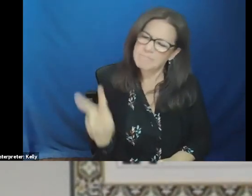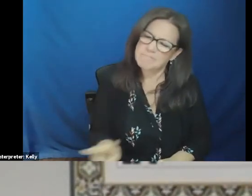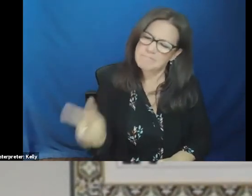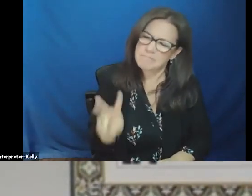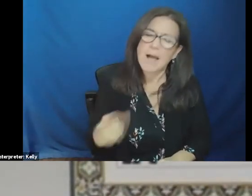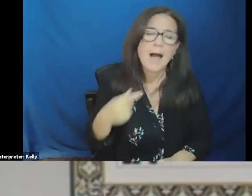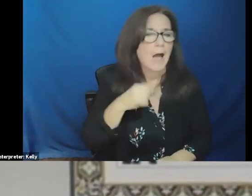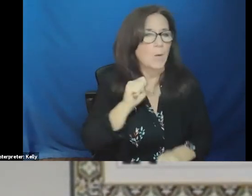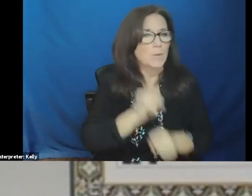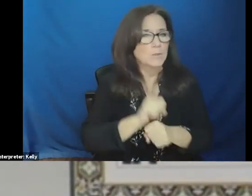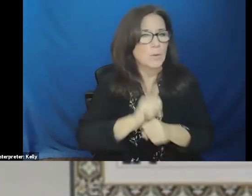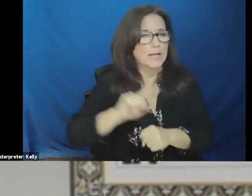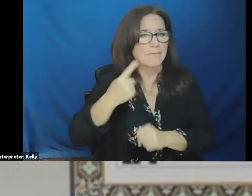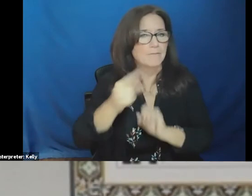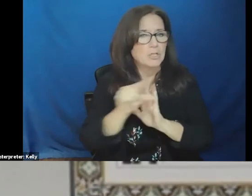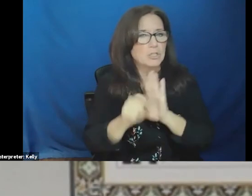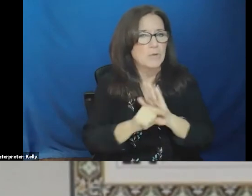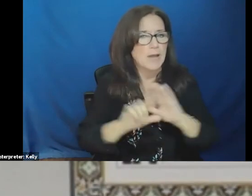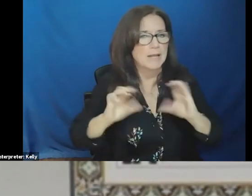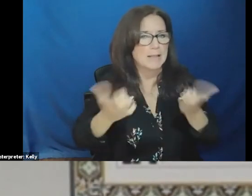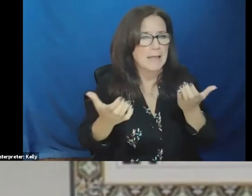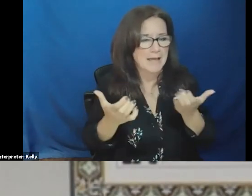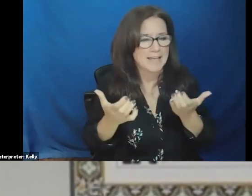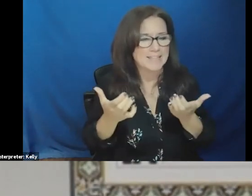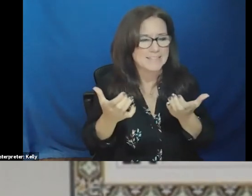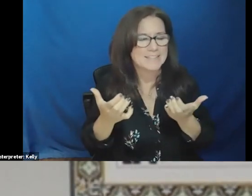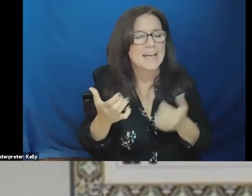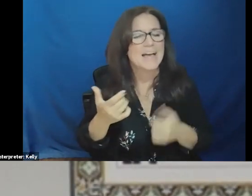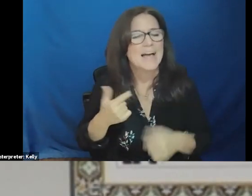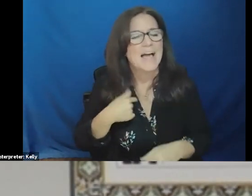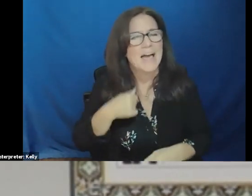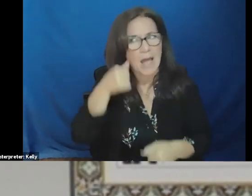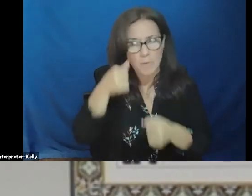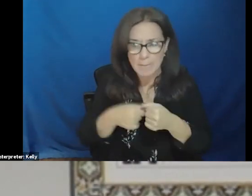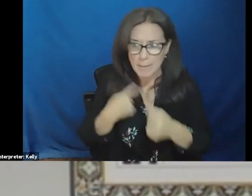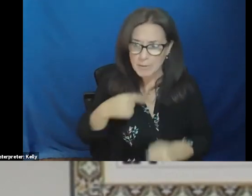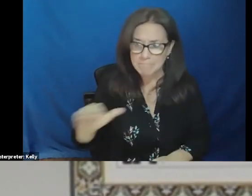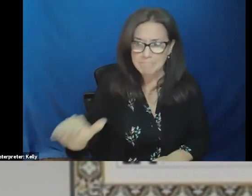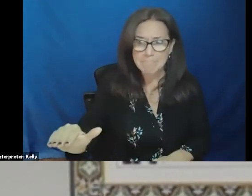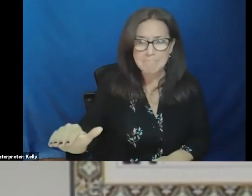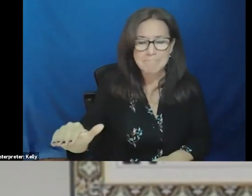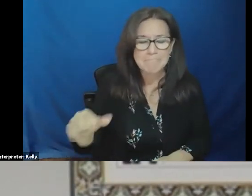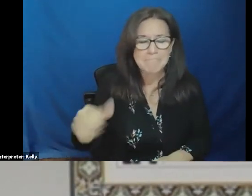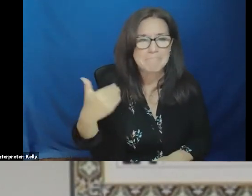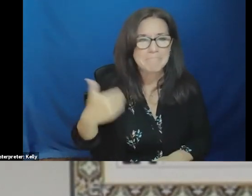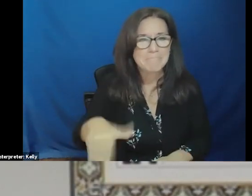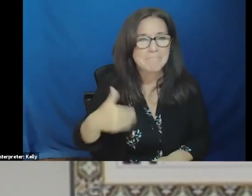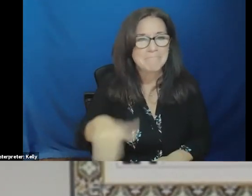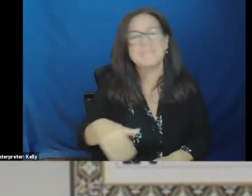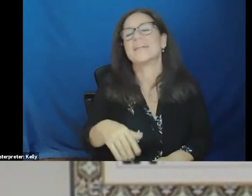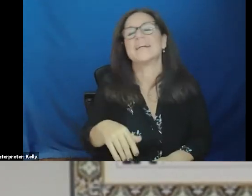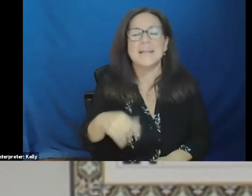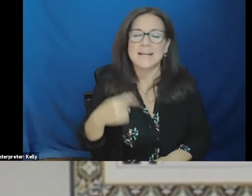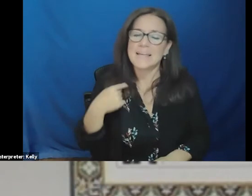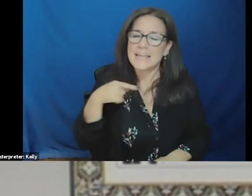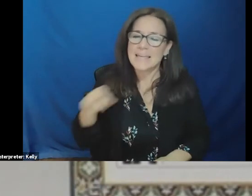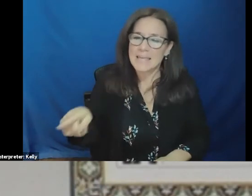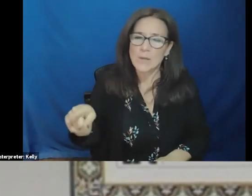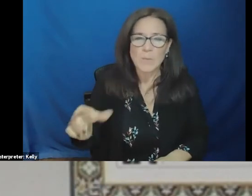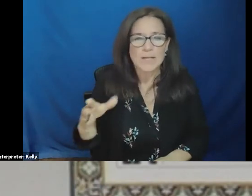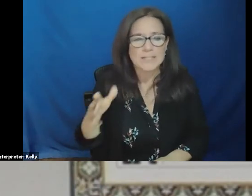was assisting in that class and he was there and I remembered him, and always so kind and helpful even then as a